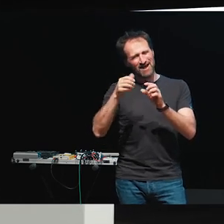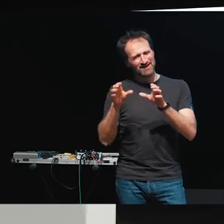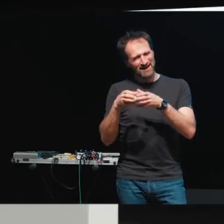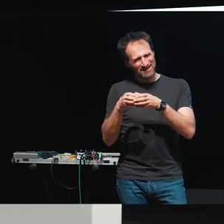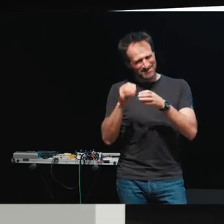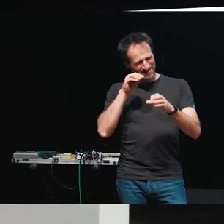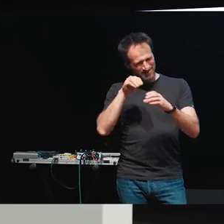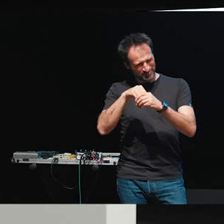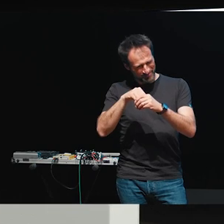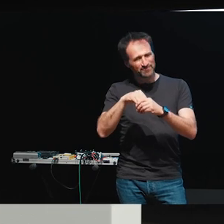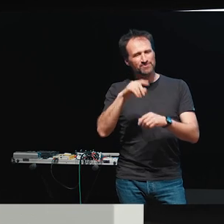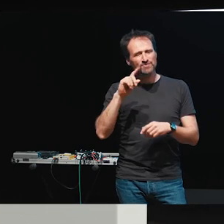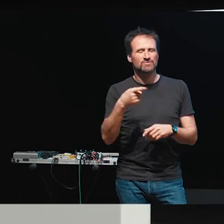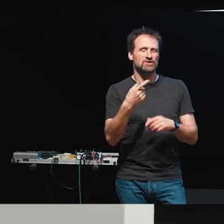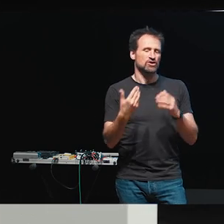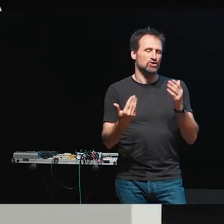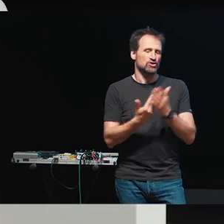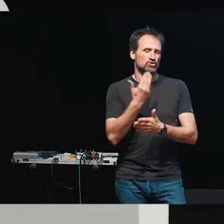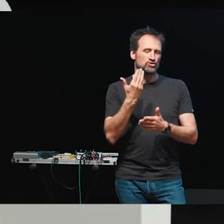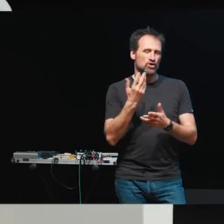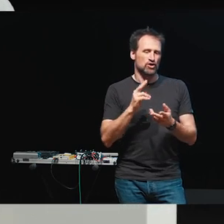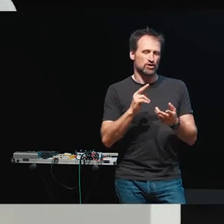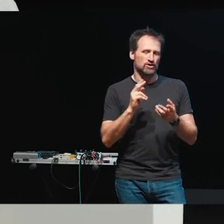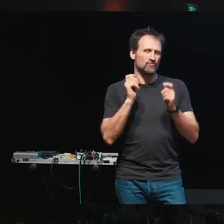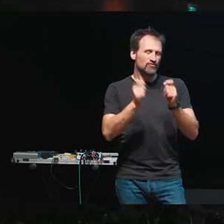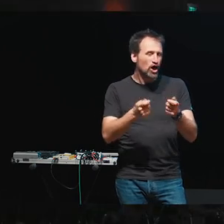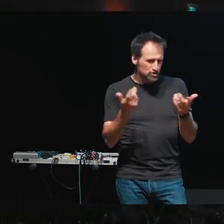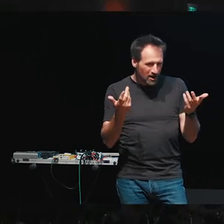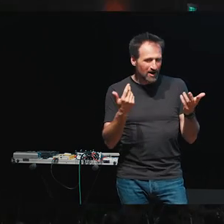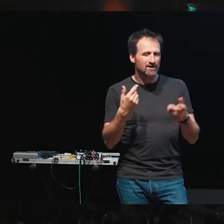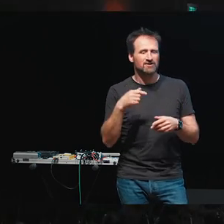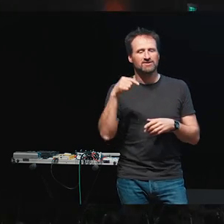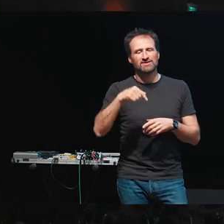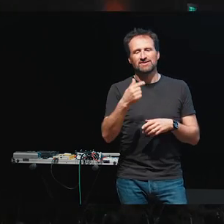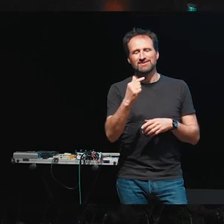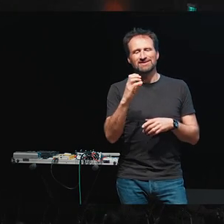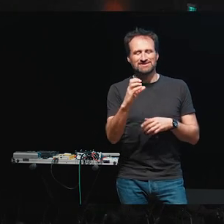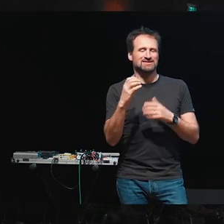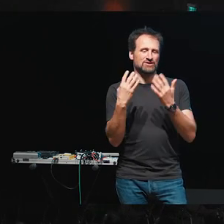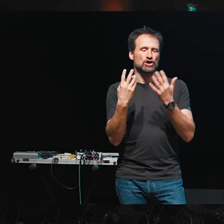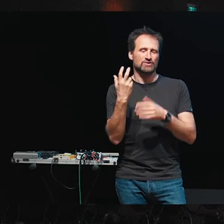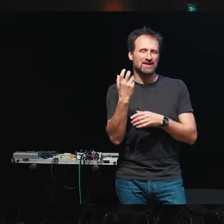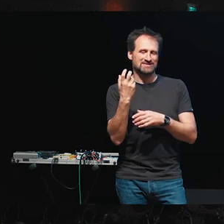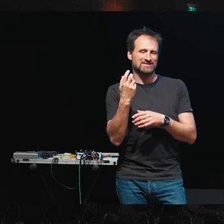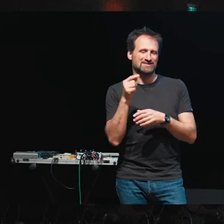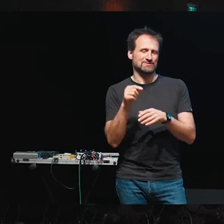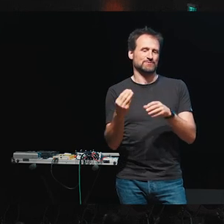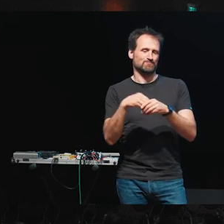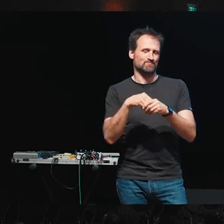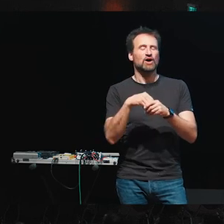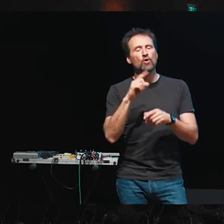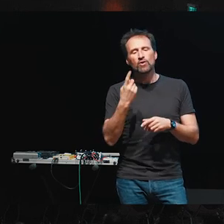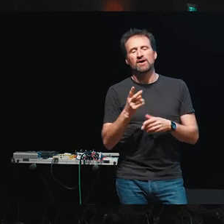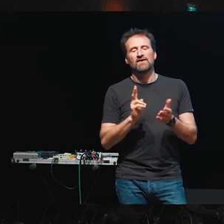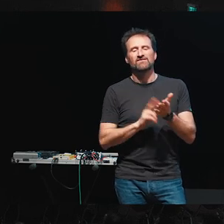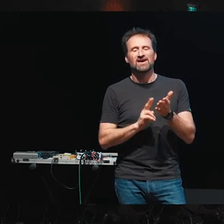there's a new version of the proposal that we're thinking about in TC39. There's also value types, these